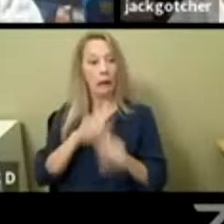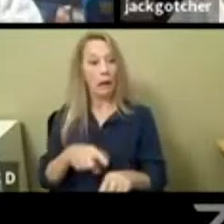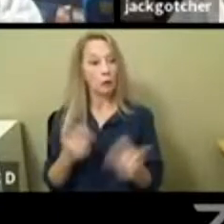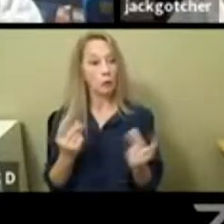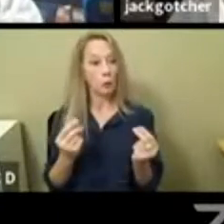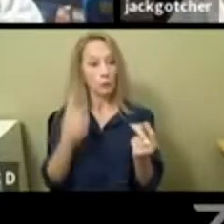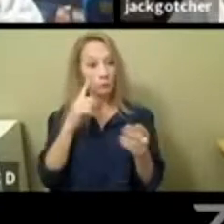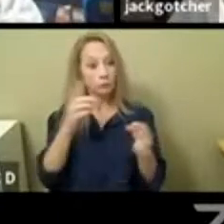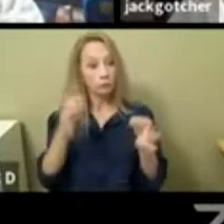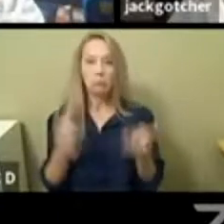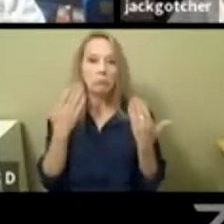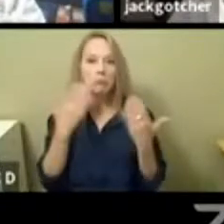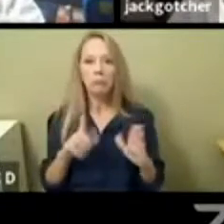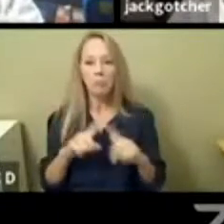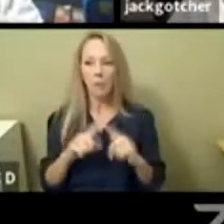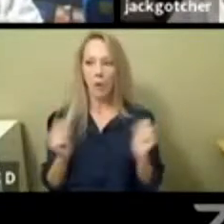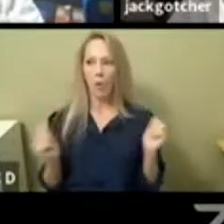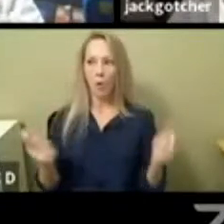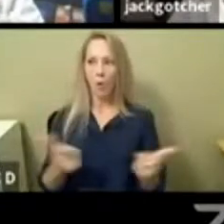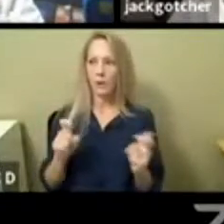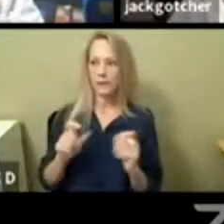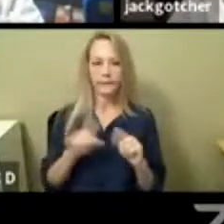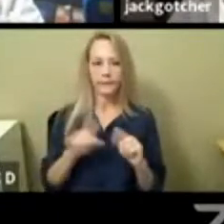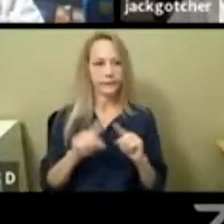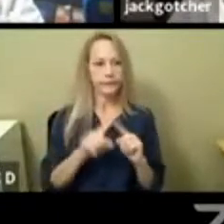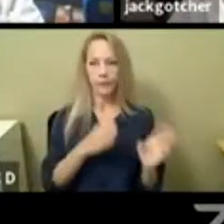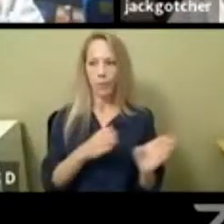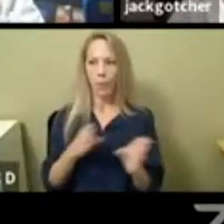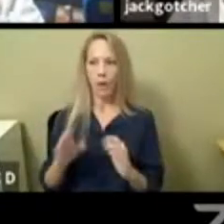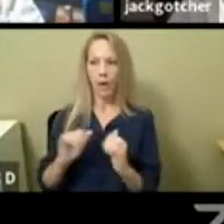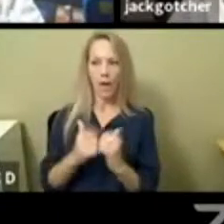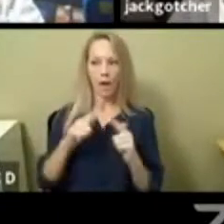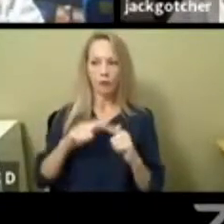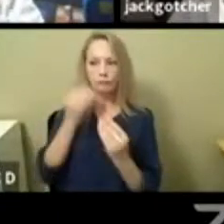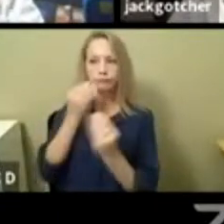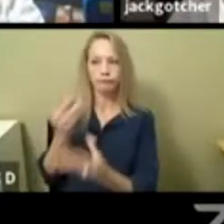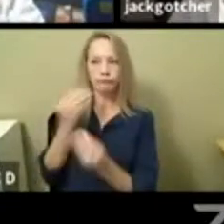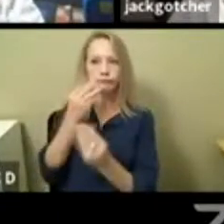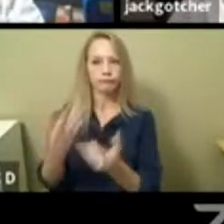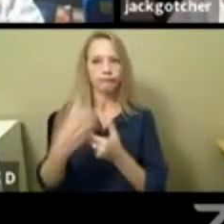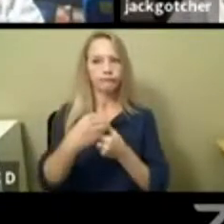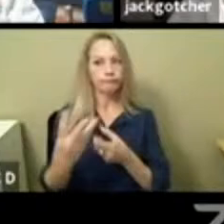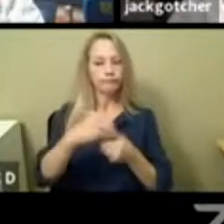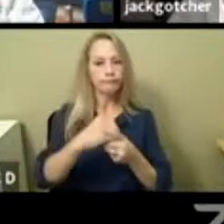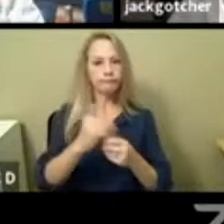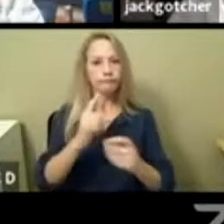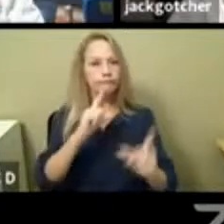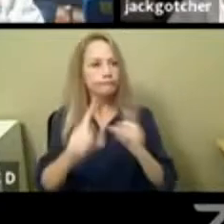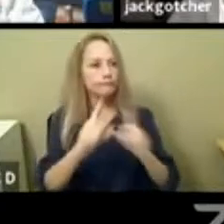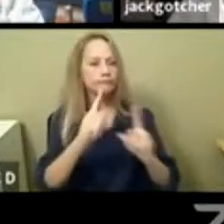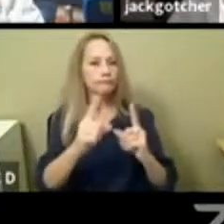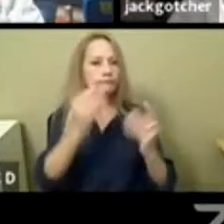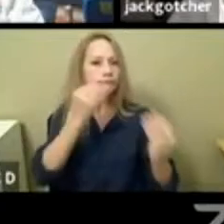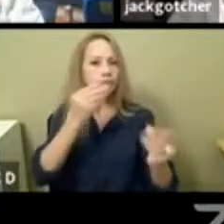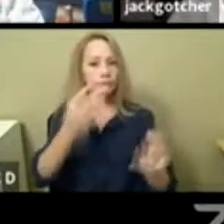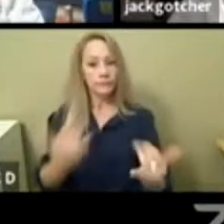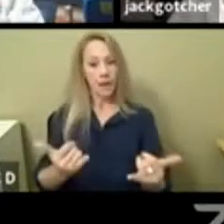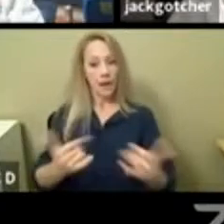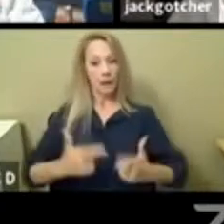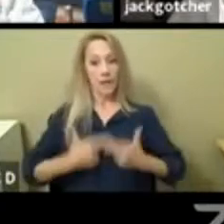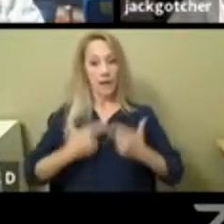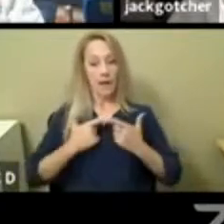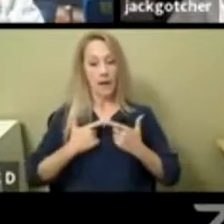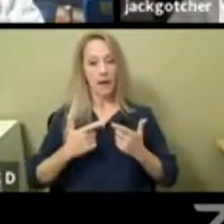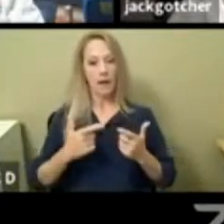need everybody to buy in, and we need to find different ways to engage. And obviously what we're doing right here live is only engaging